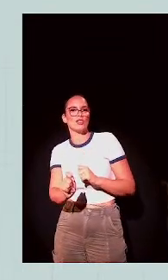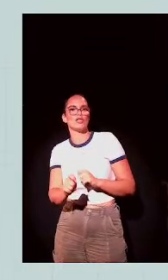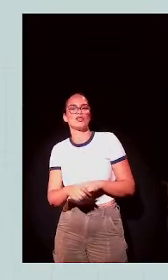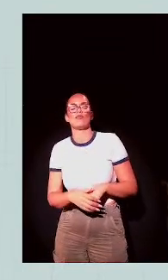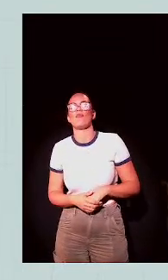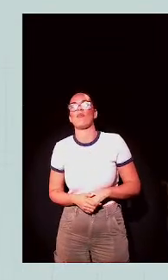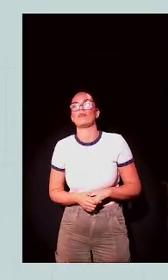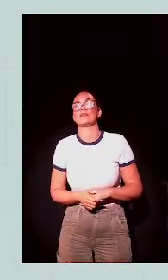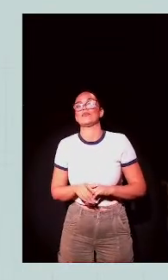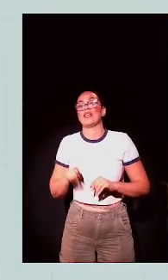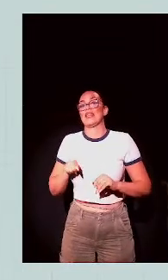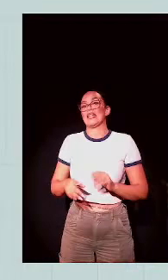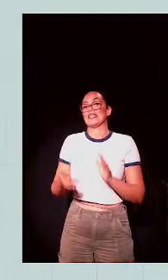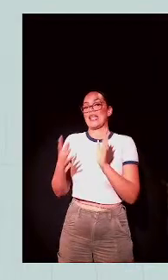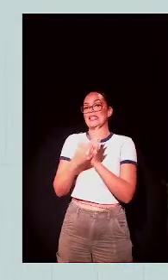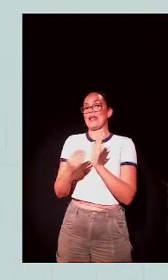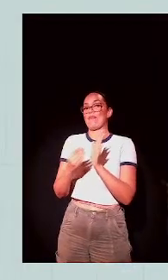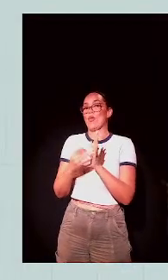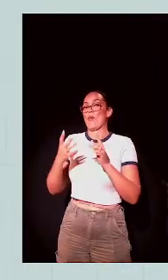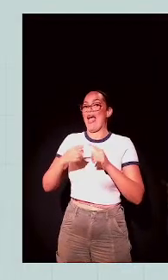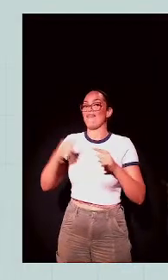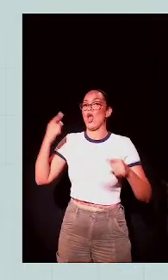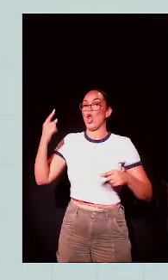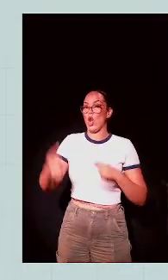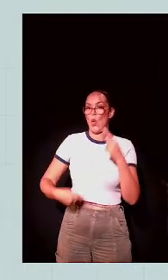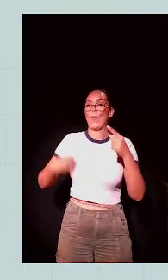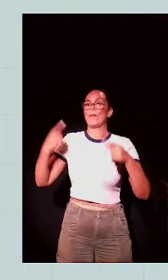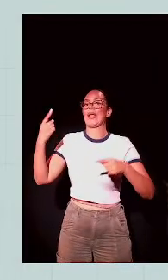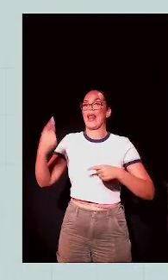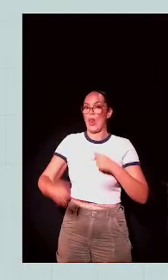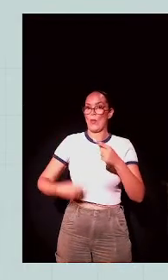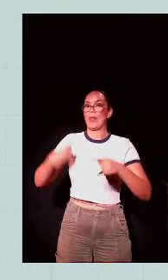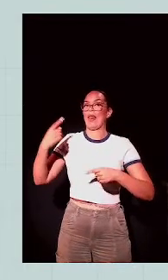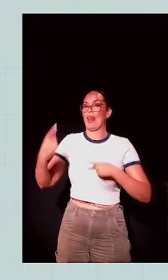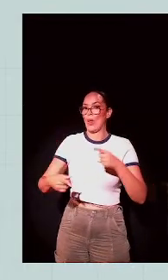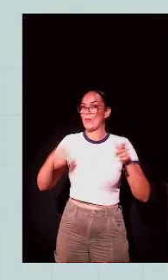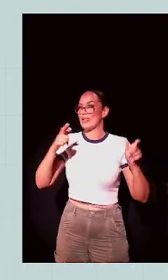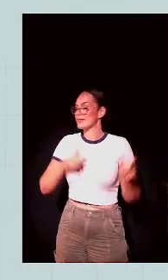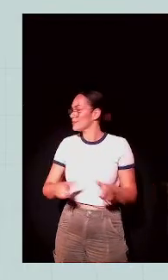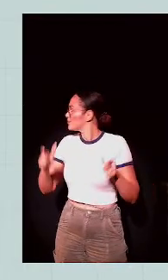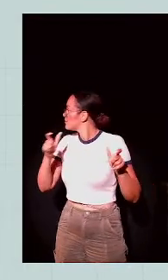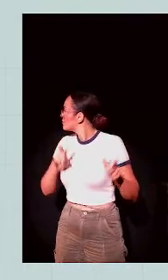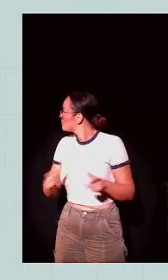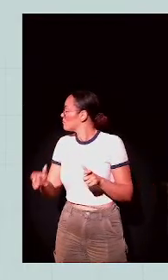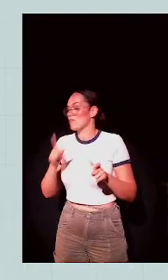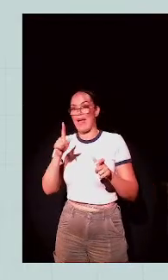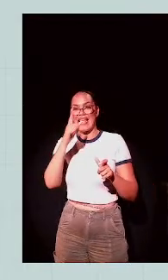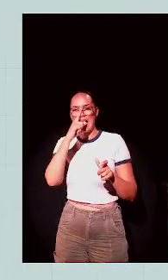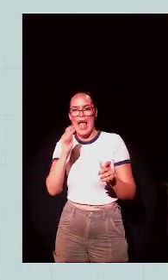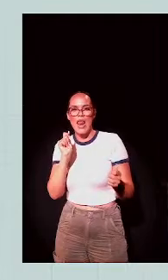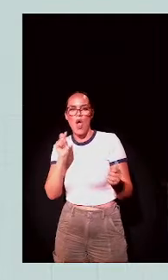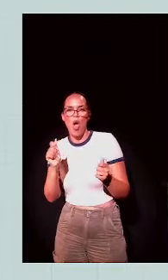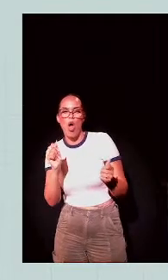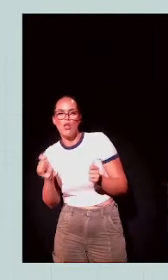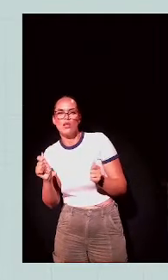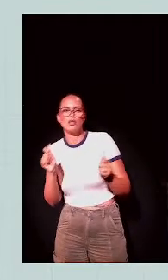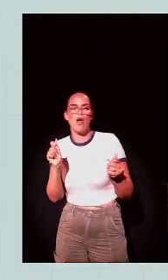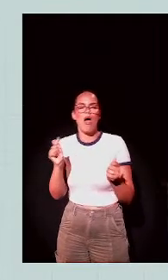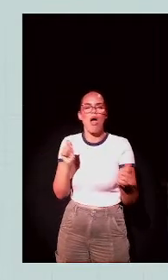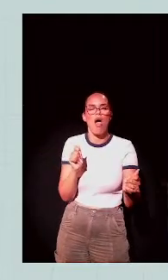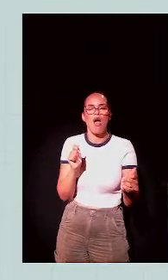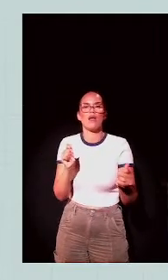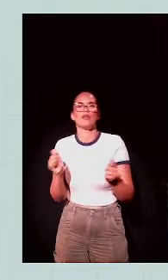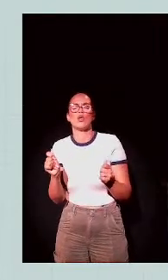in this example, we've got a looping sound that's continually retained, but sort of reformed and altered on each repetition. So we've got